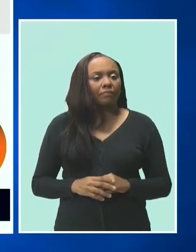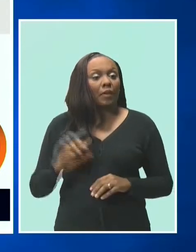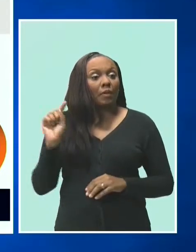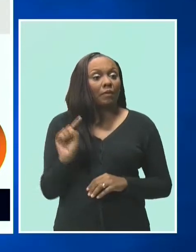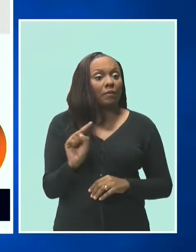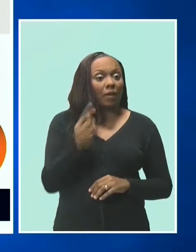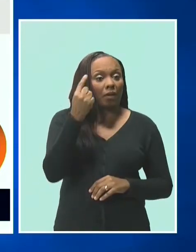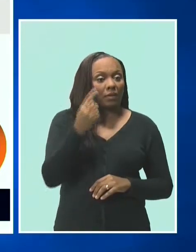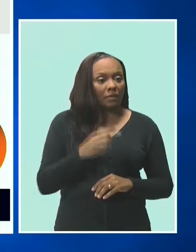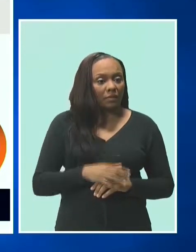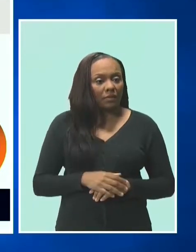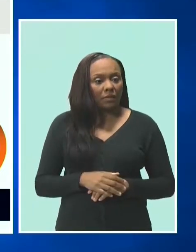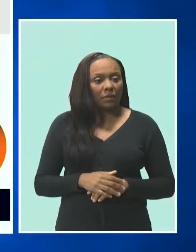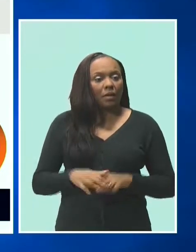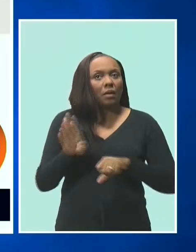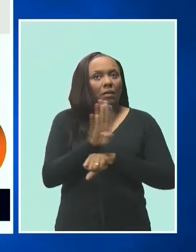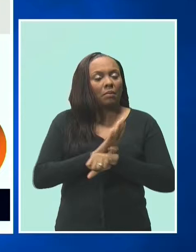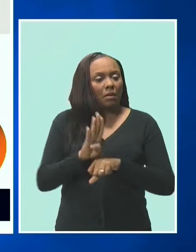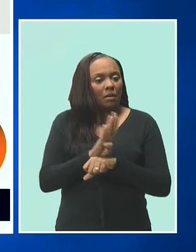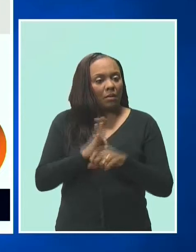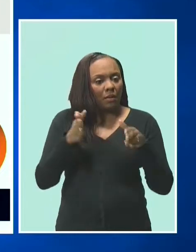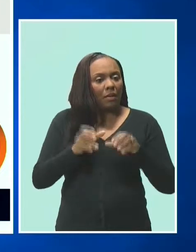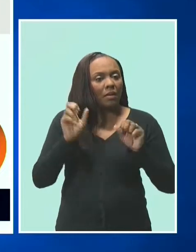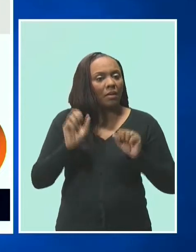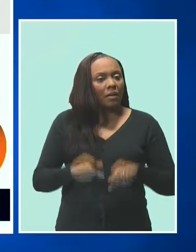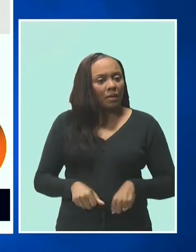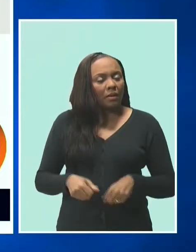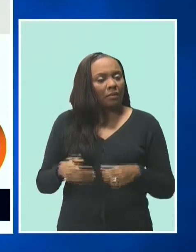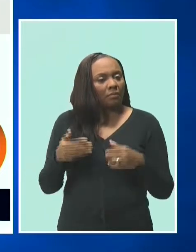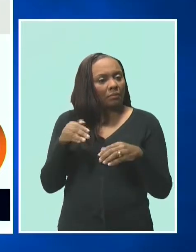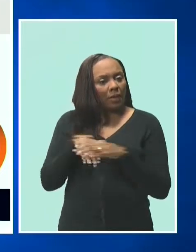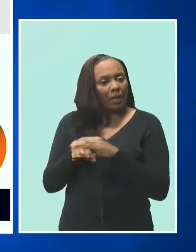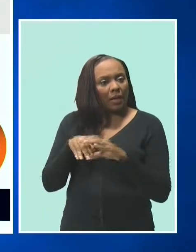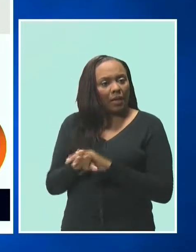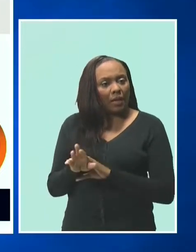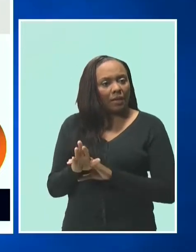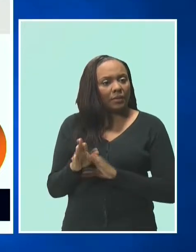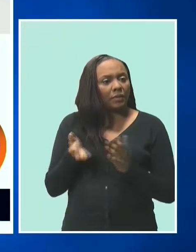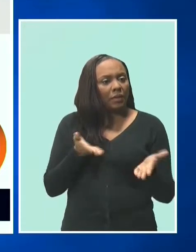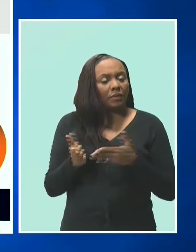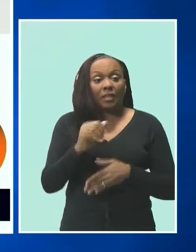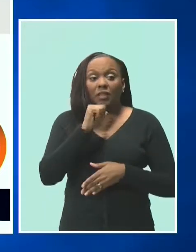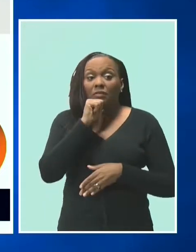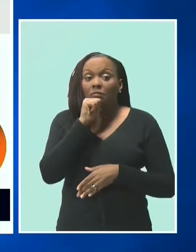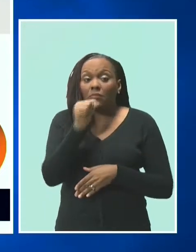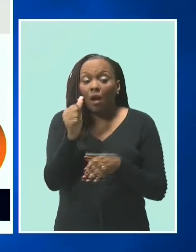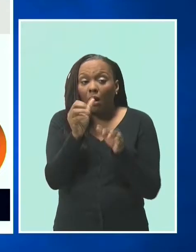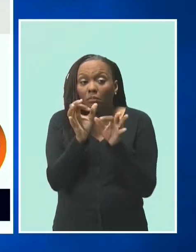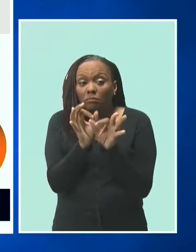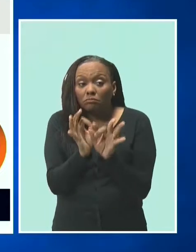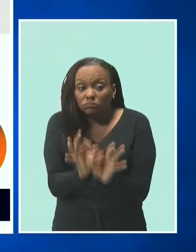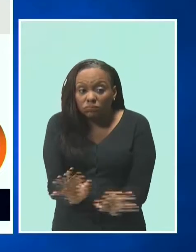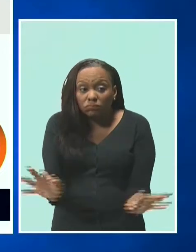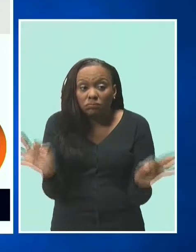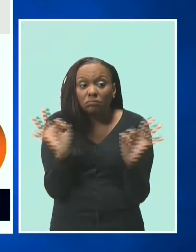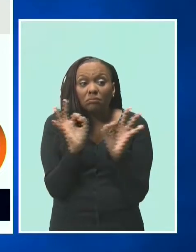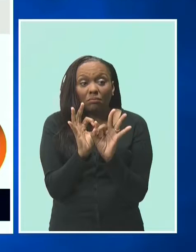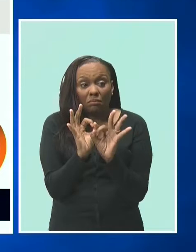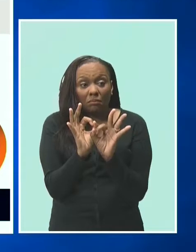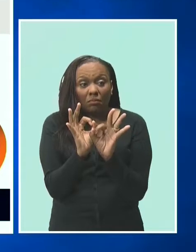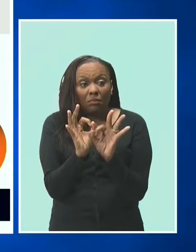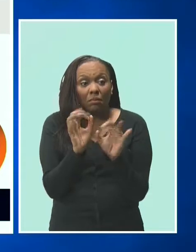one. Barbadians can access additional non-essential services while observing previously established restricted